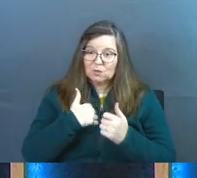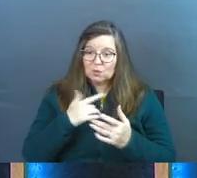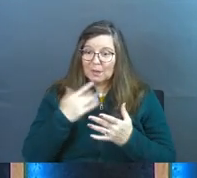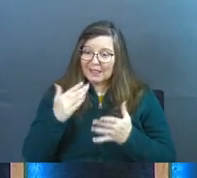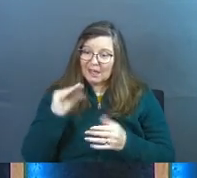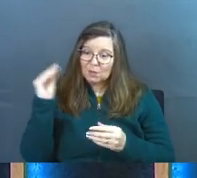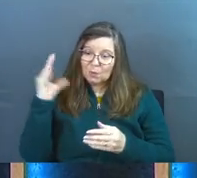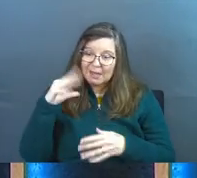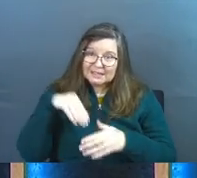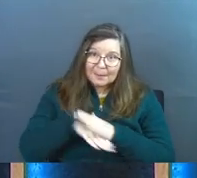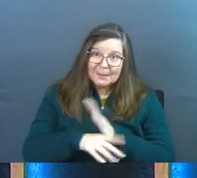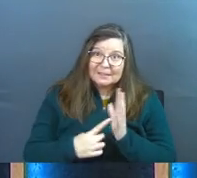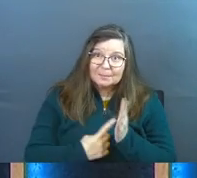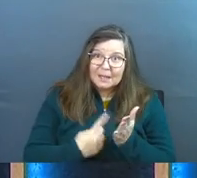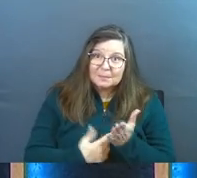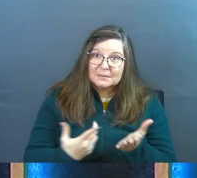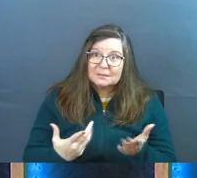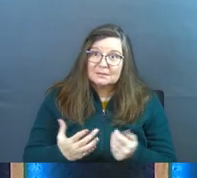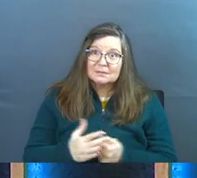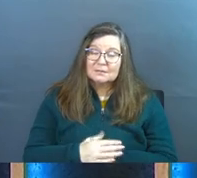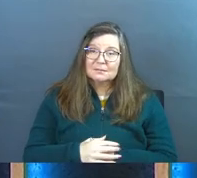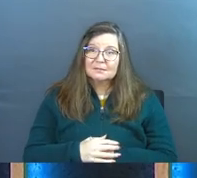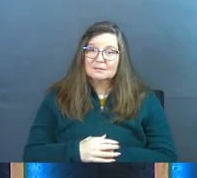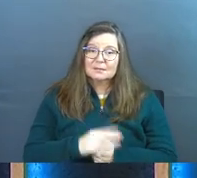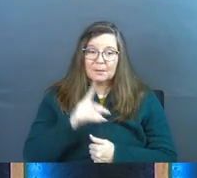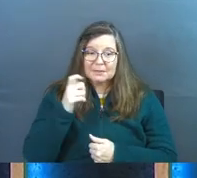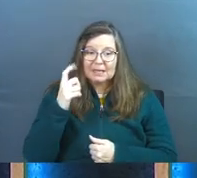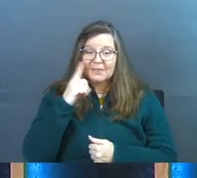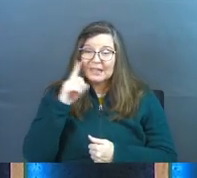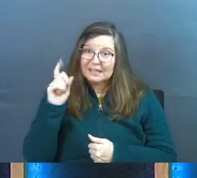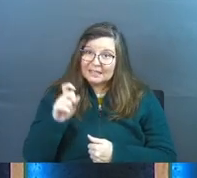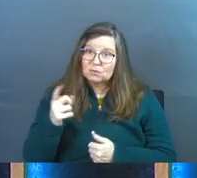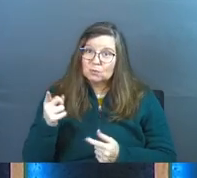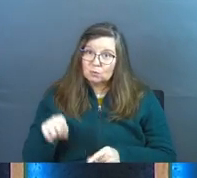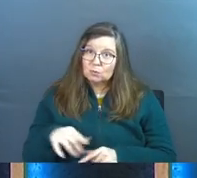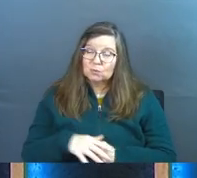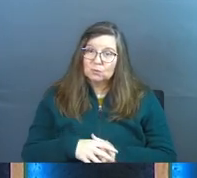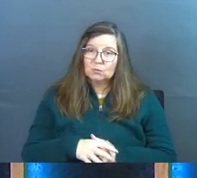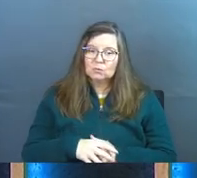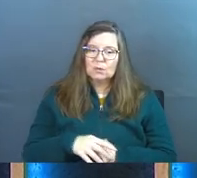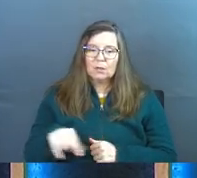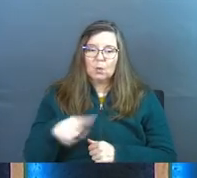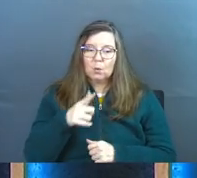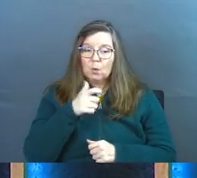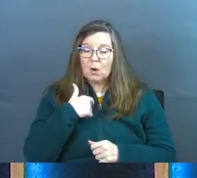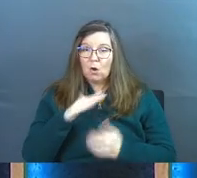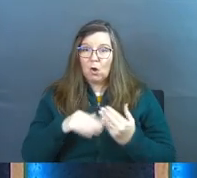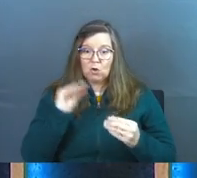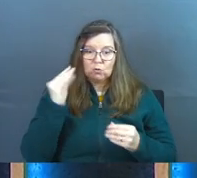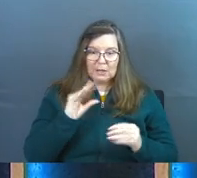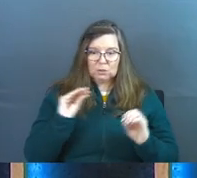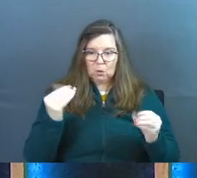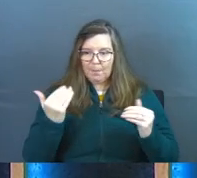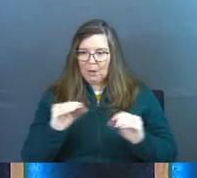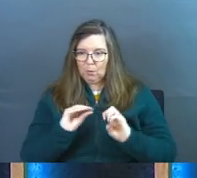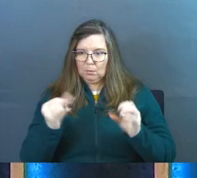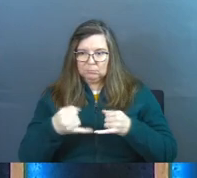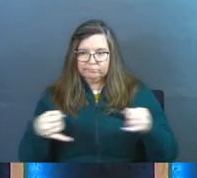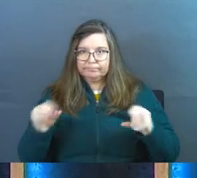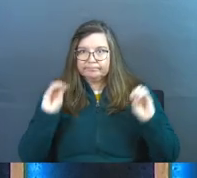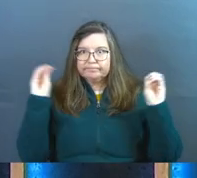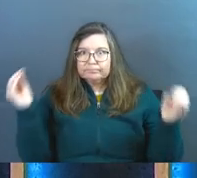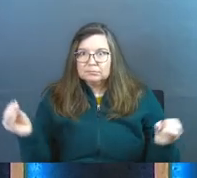let grace creep in sometimes? Because I think it needs to. And those of us who are all grace, and there's no boundaries at